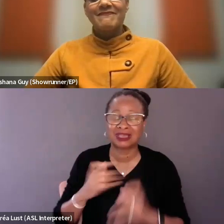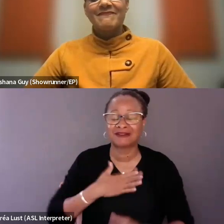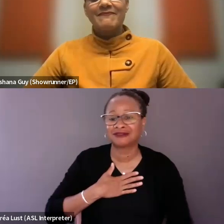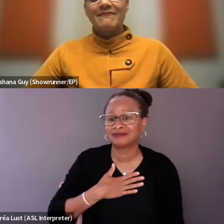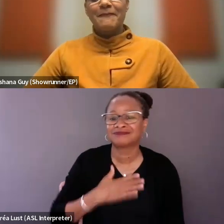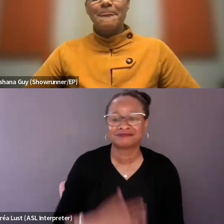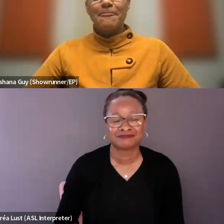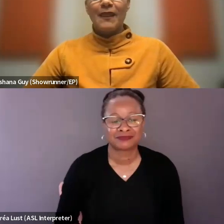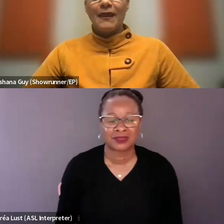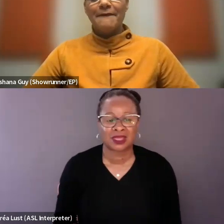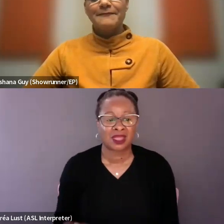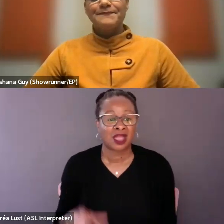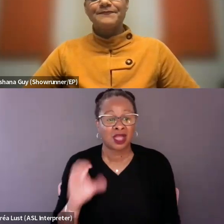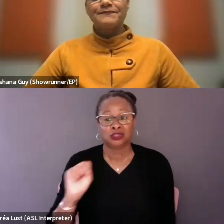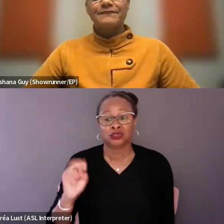as the showrunner of this,